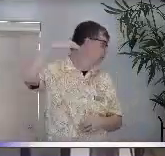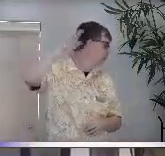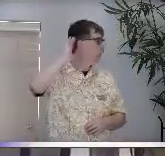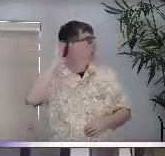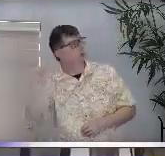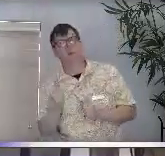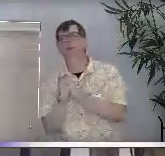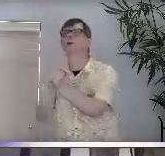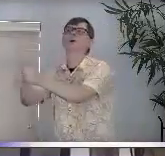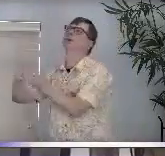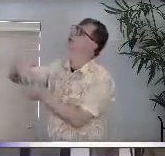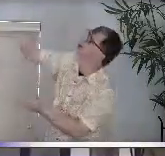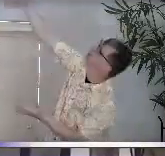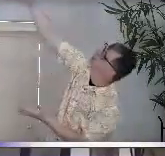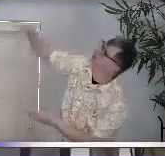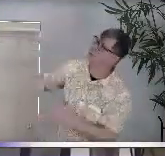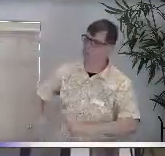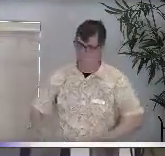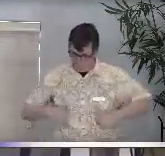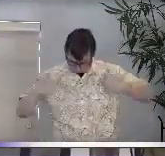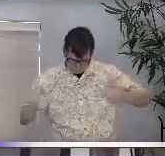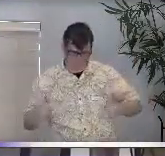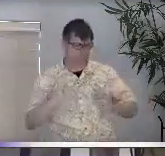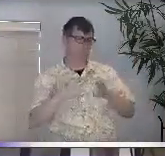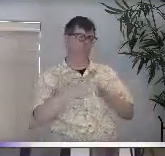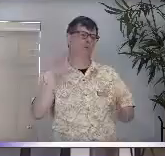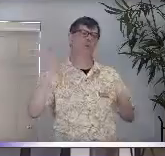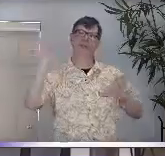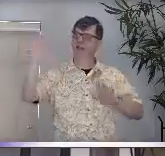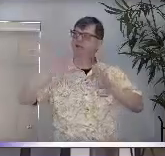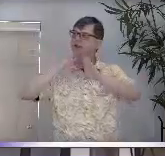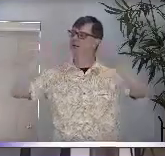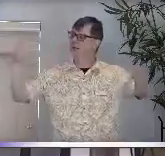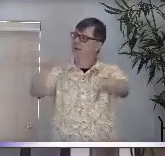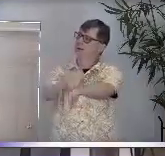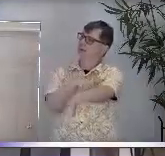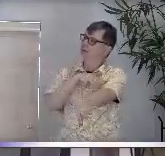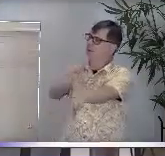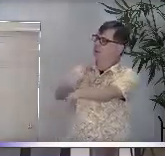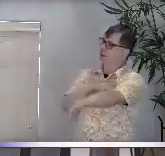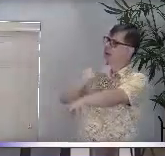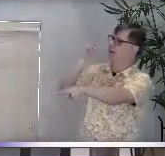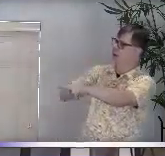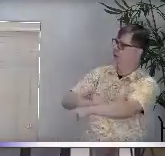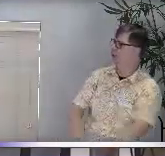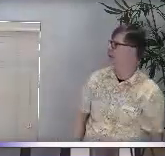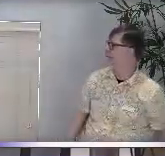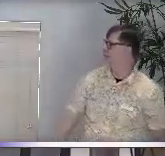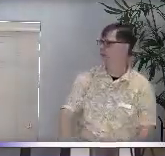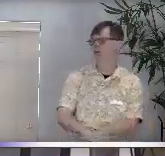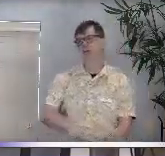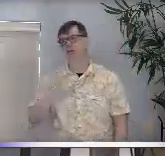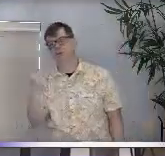the guidance of the divine, because we've been living from that space for a long, long time. And so my